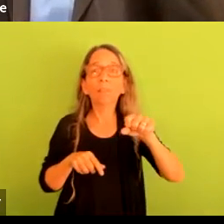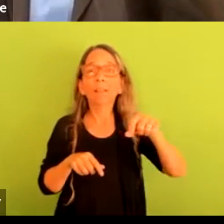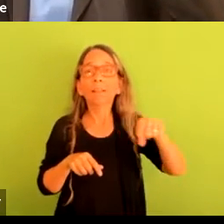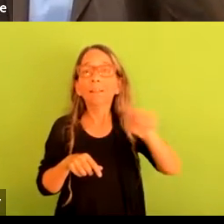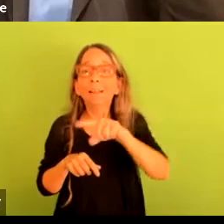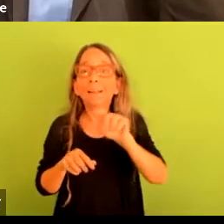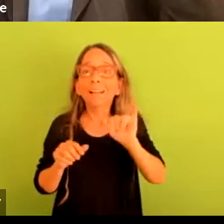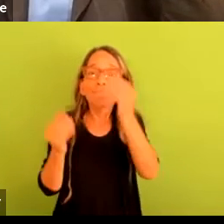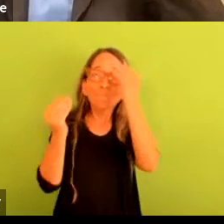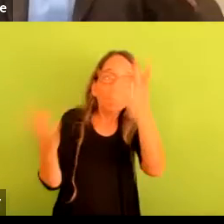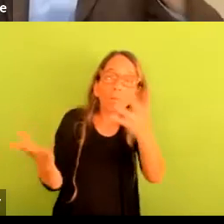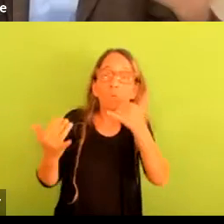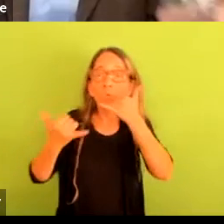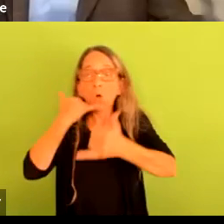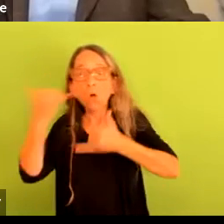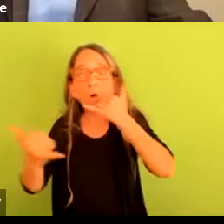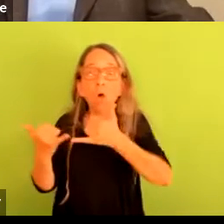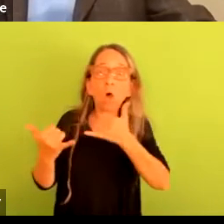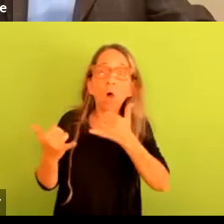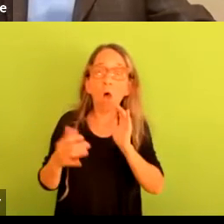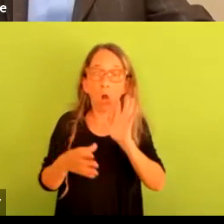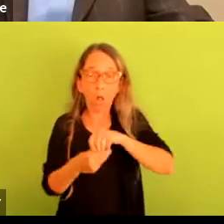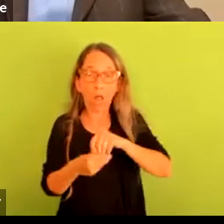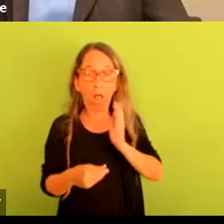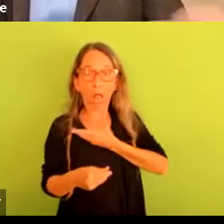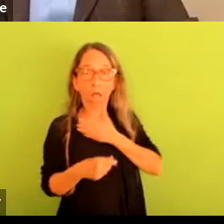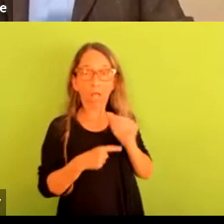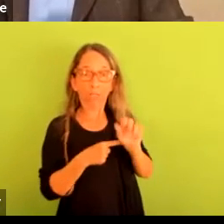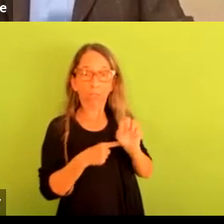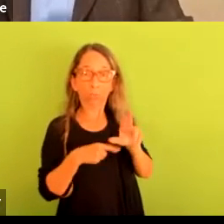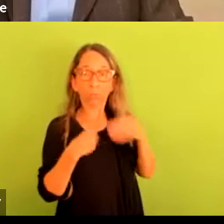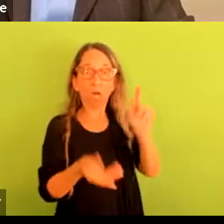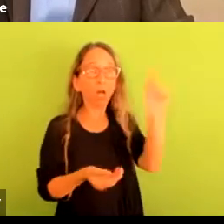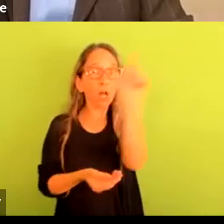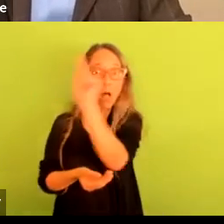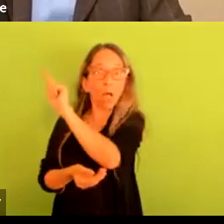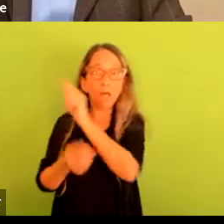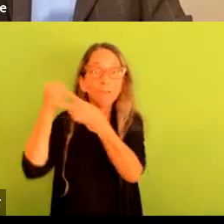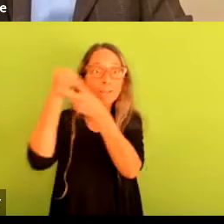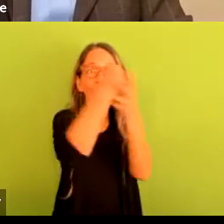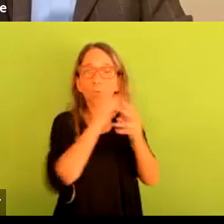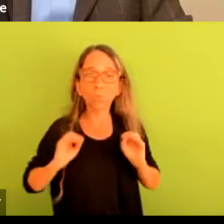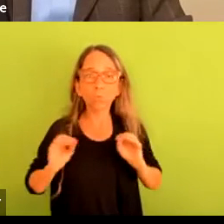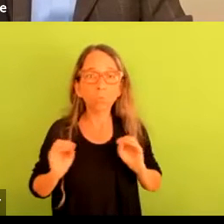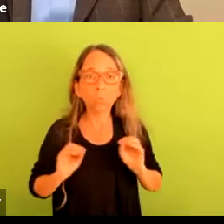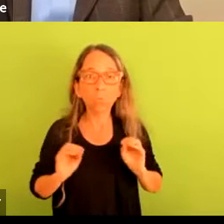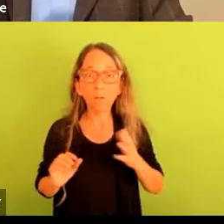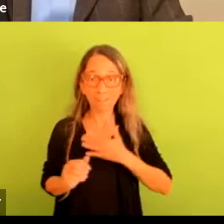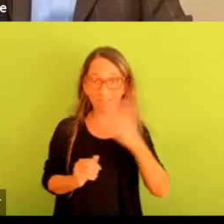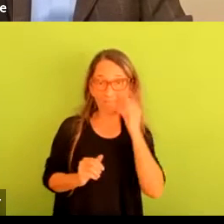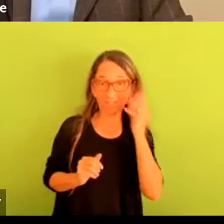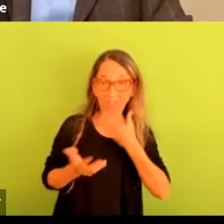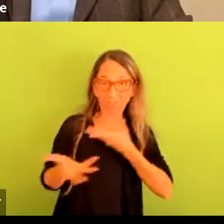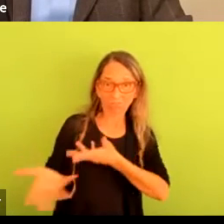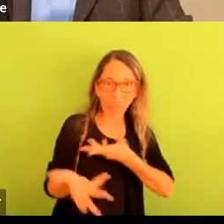our ASI provider. I will say also that in my experience from working with our users,